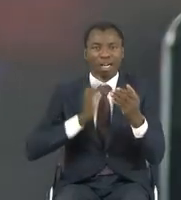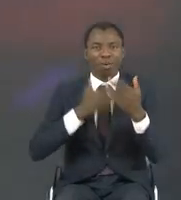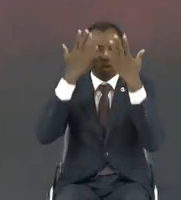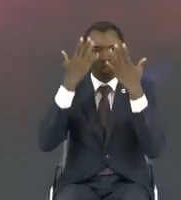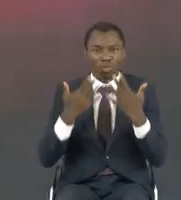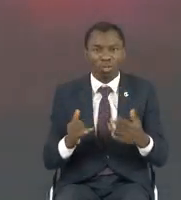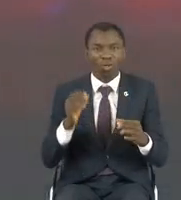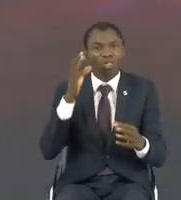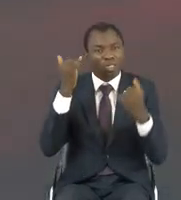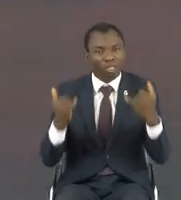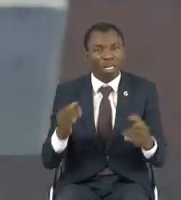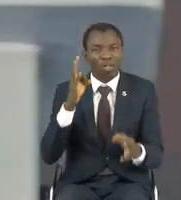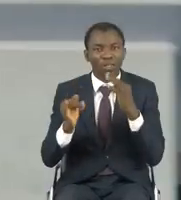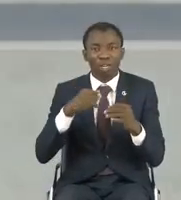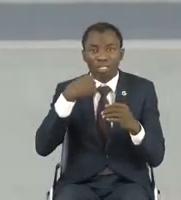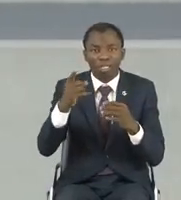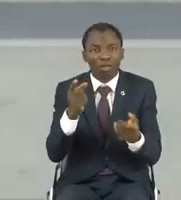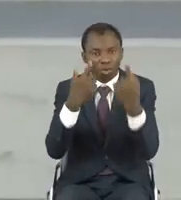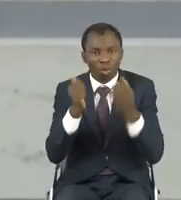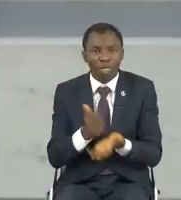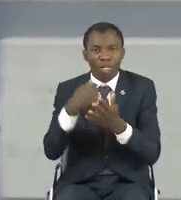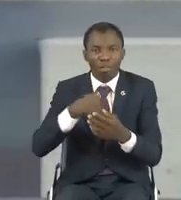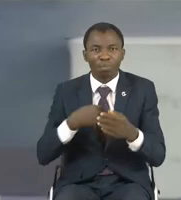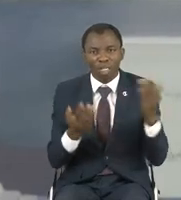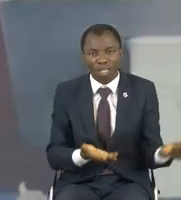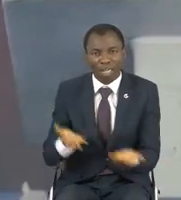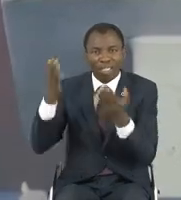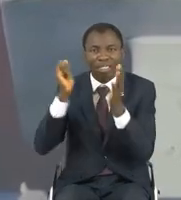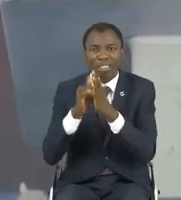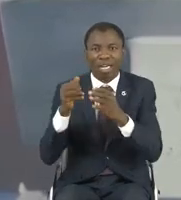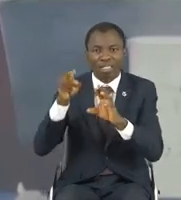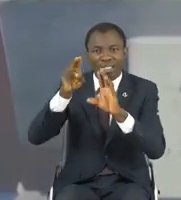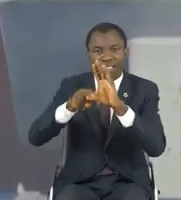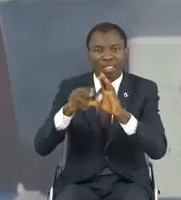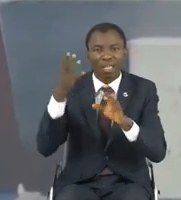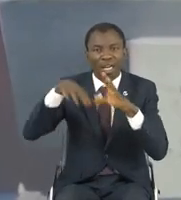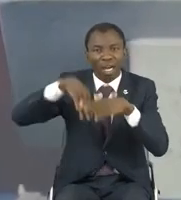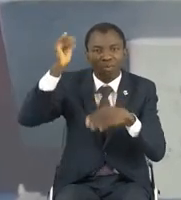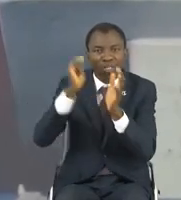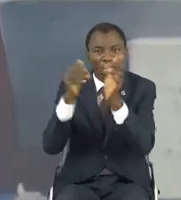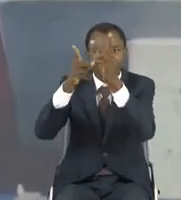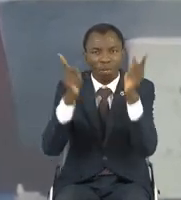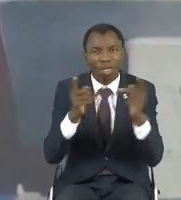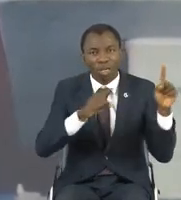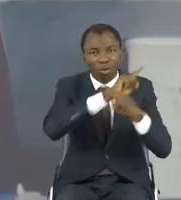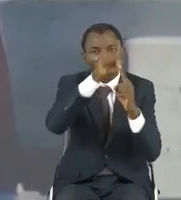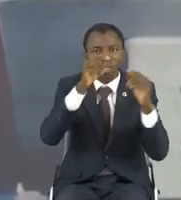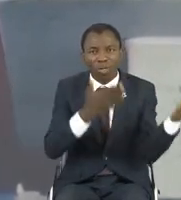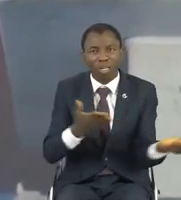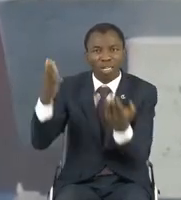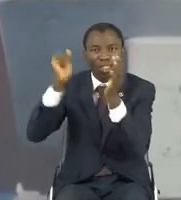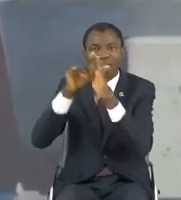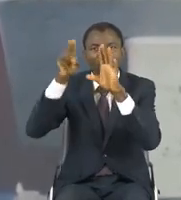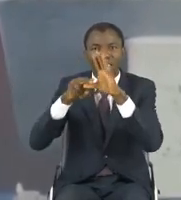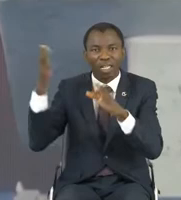if I told you, come help me carry that chair out of that place, when you carry that chair there, you leave